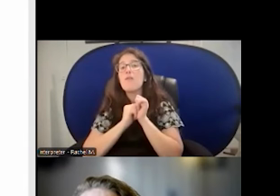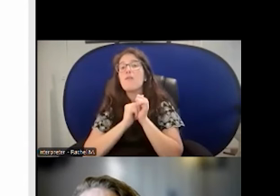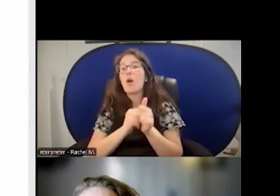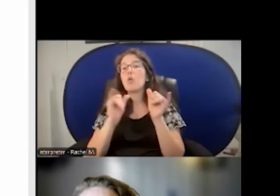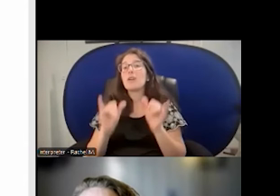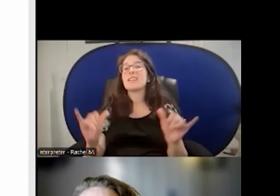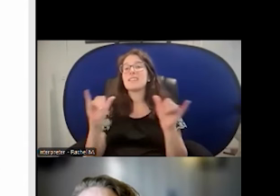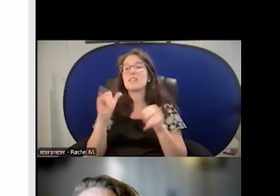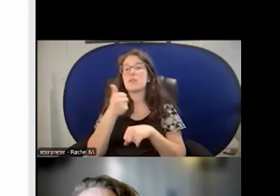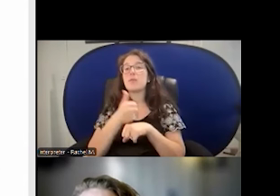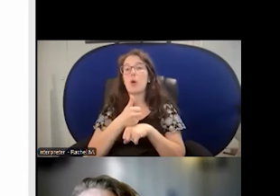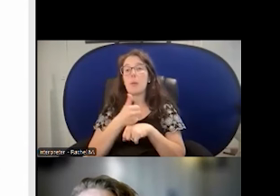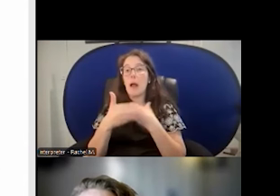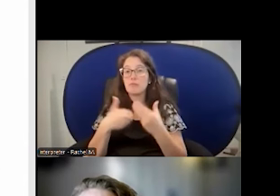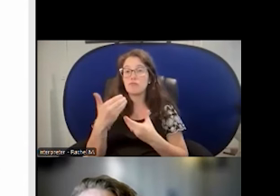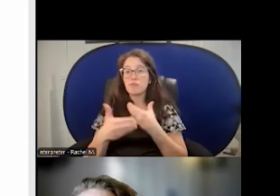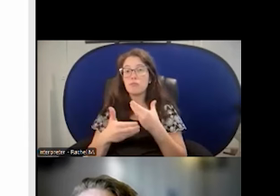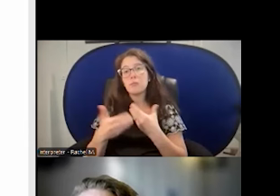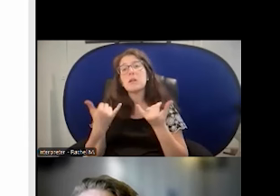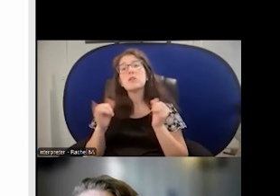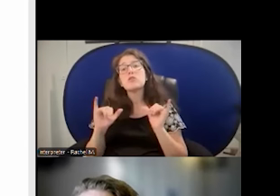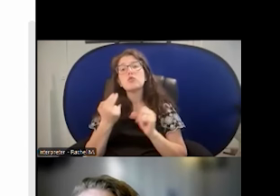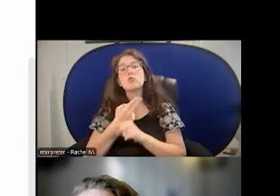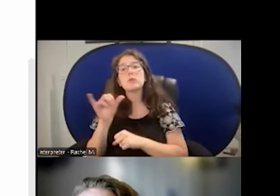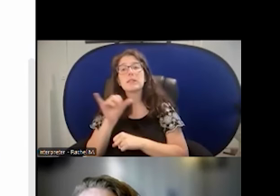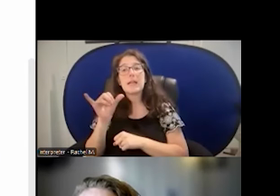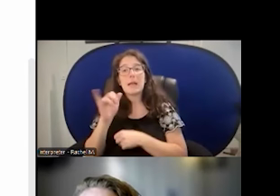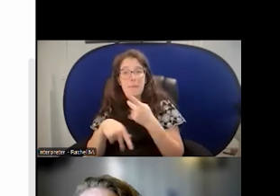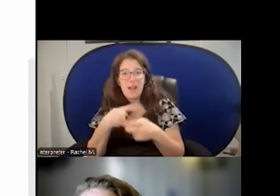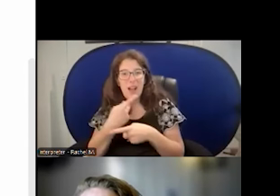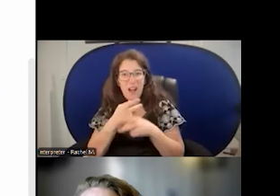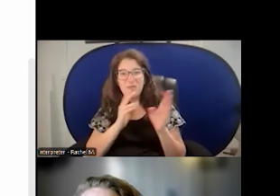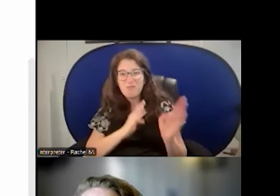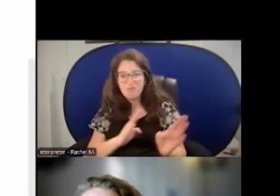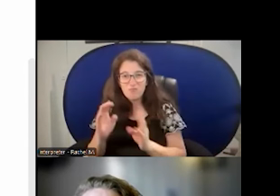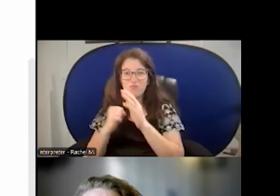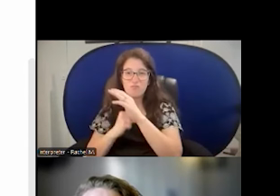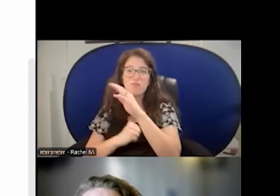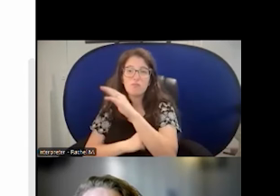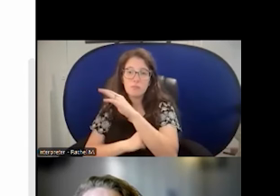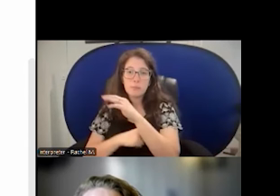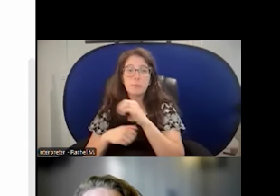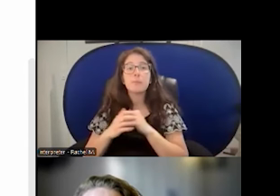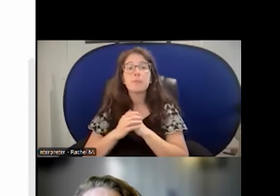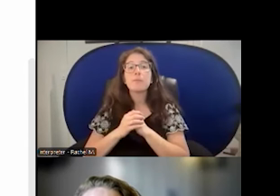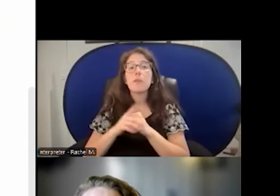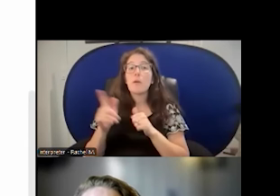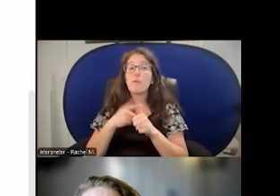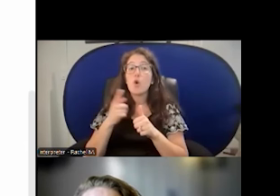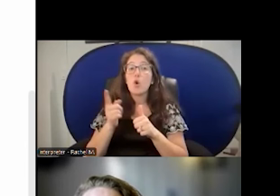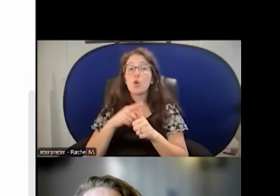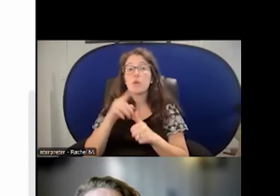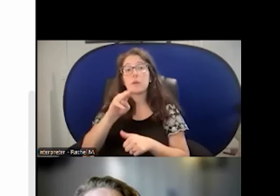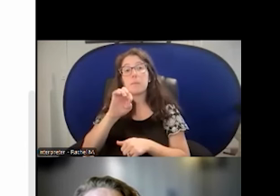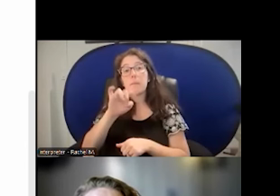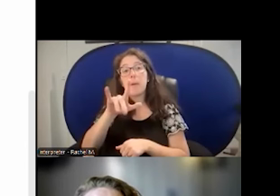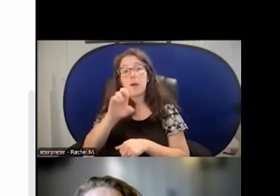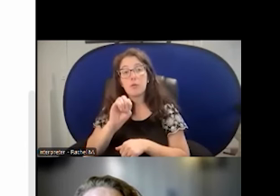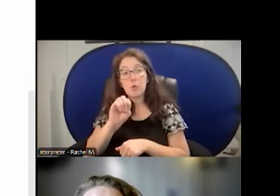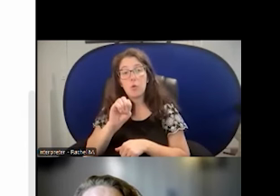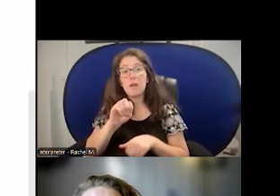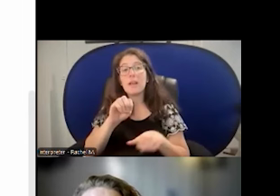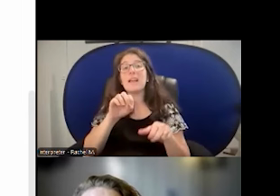but they still use some of that organizational structure too. So module 1 is Intro to UDL. I always start